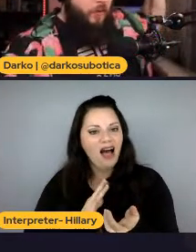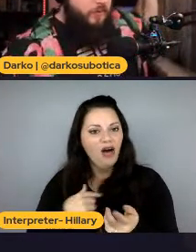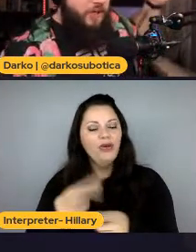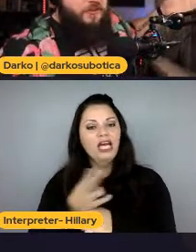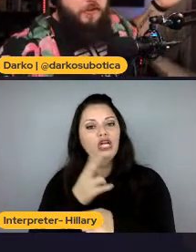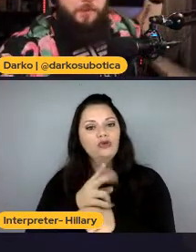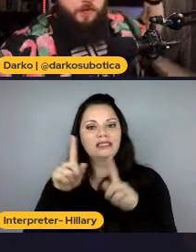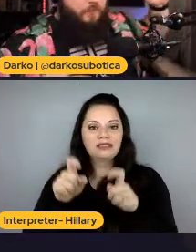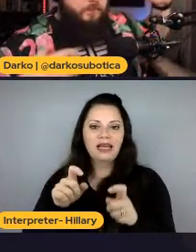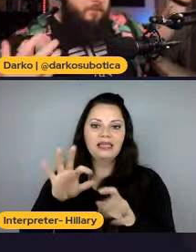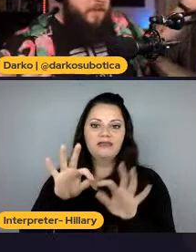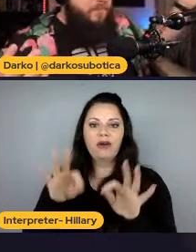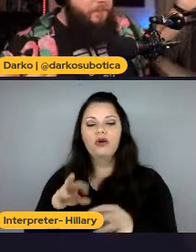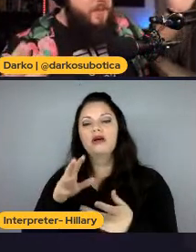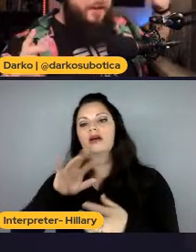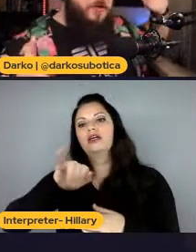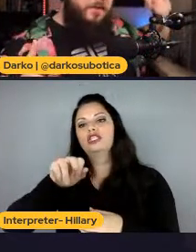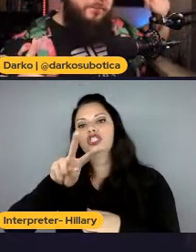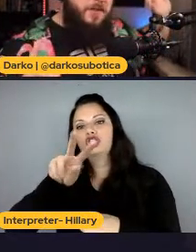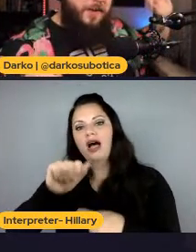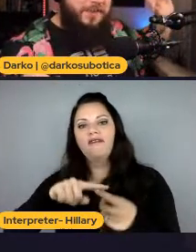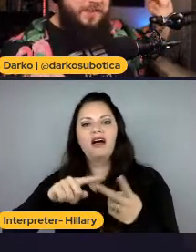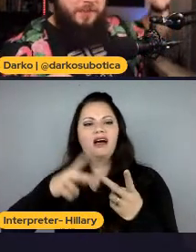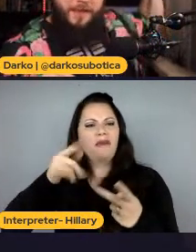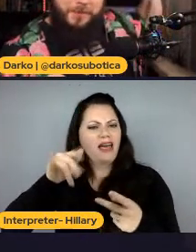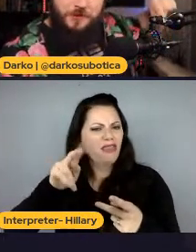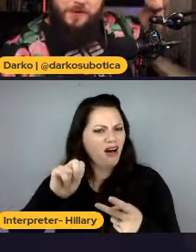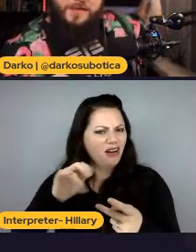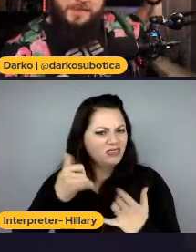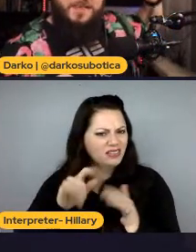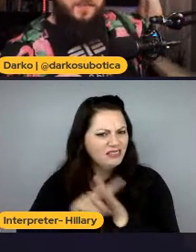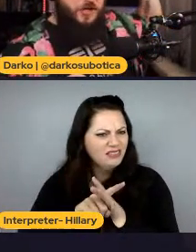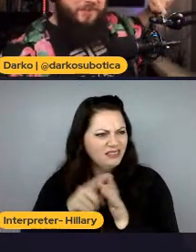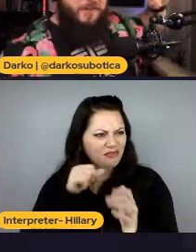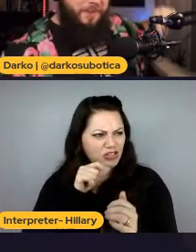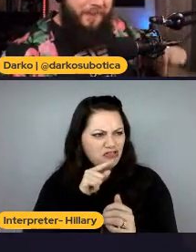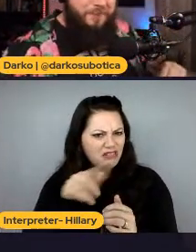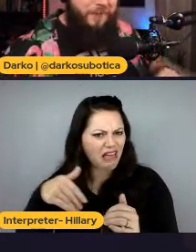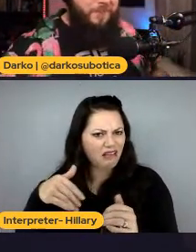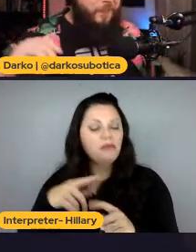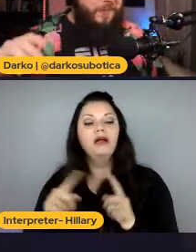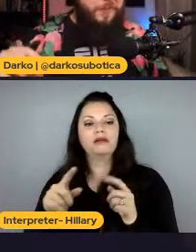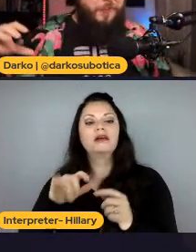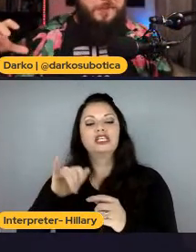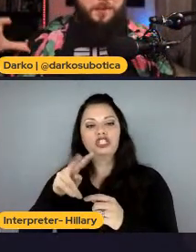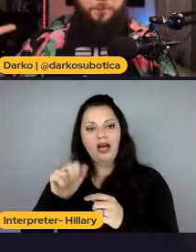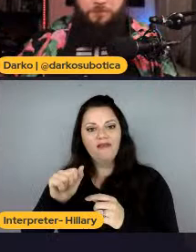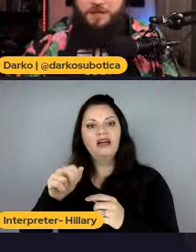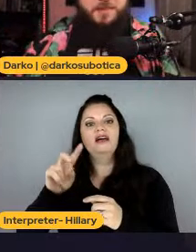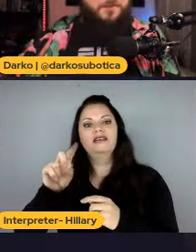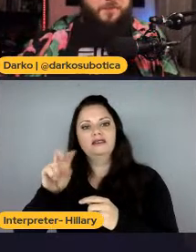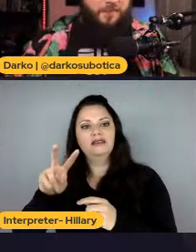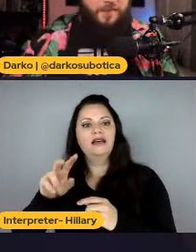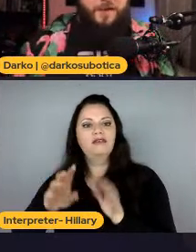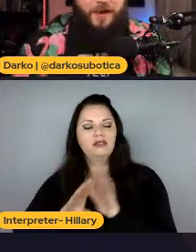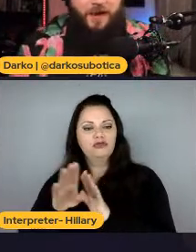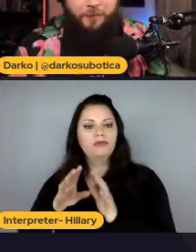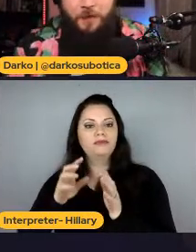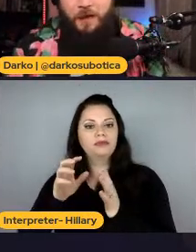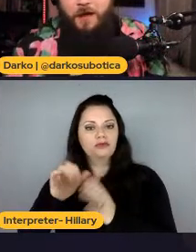for, JavaScript or maybe even Python. I'm not sure if Python exists yet, but I'm sure in this case, JavaScript and TypeScript, we can use the native